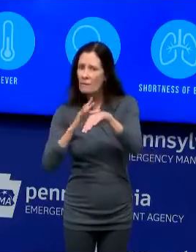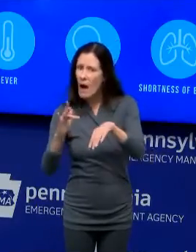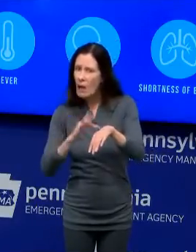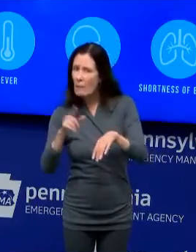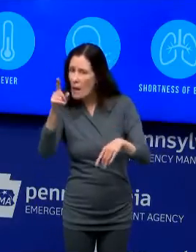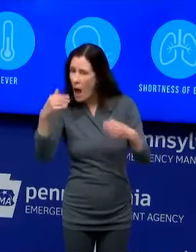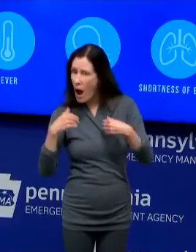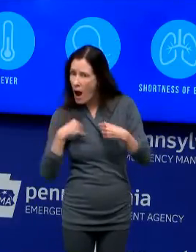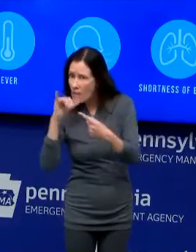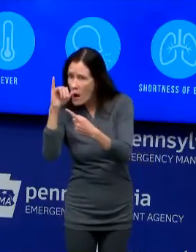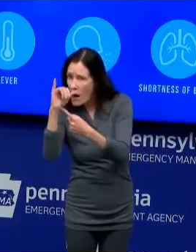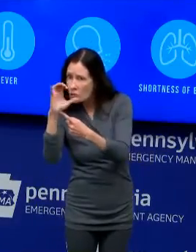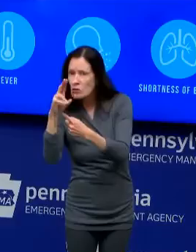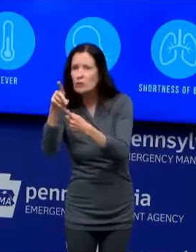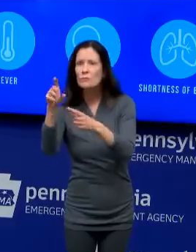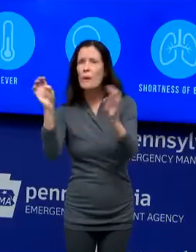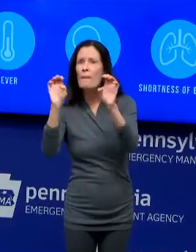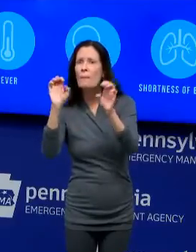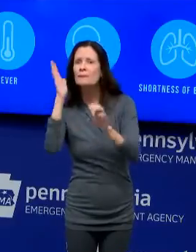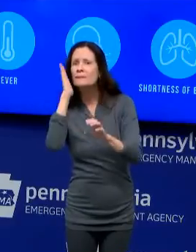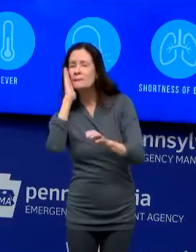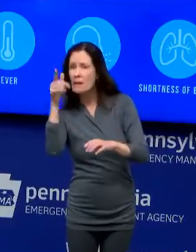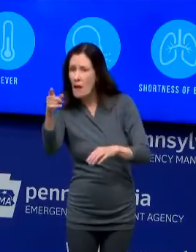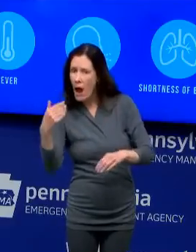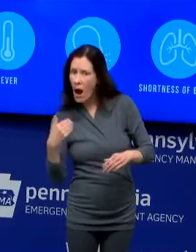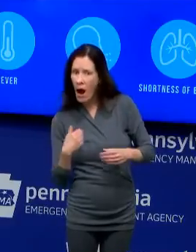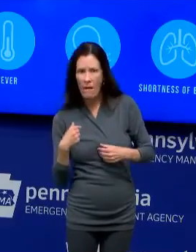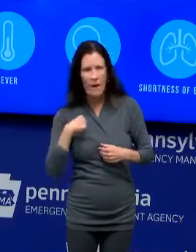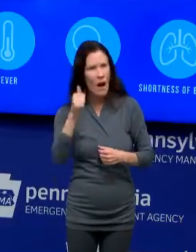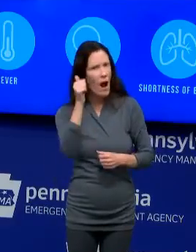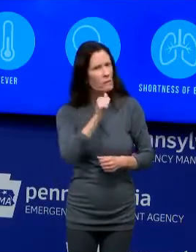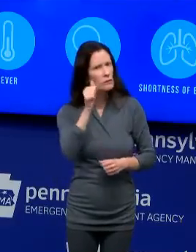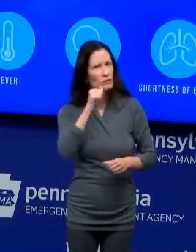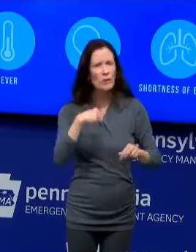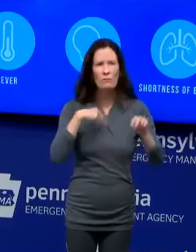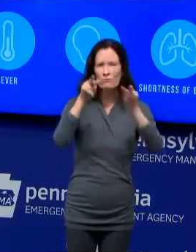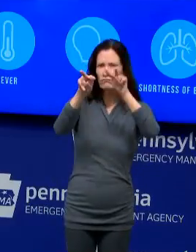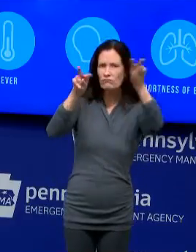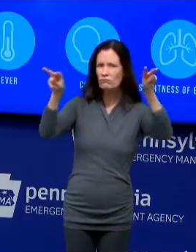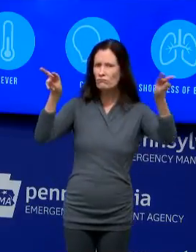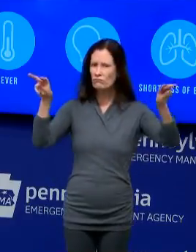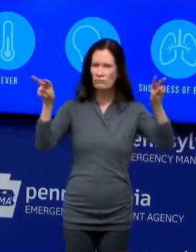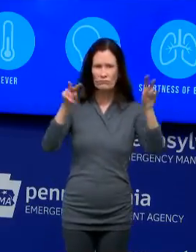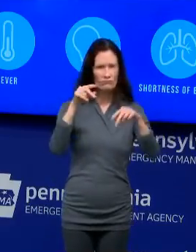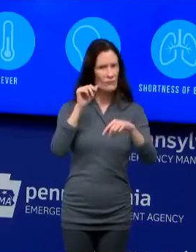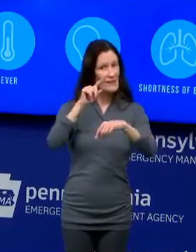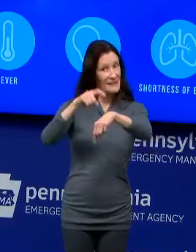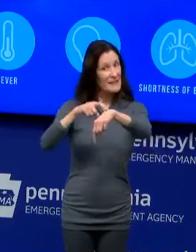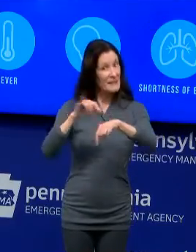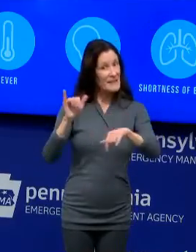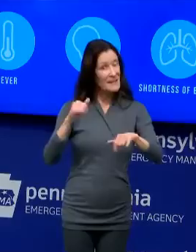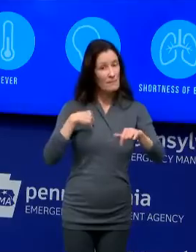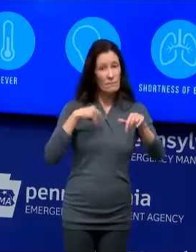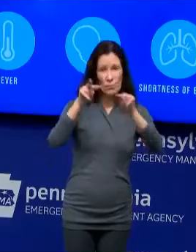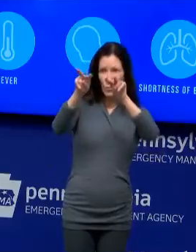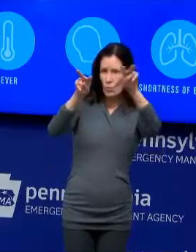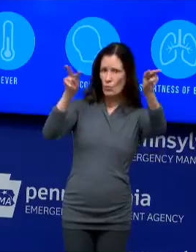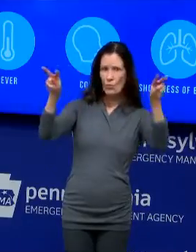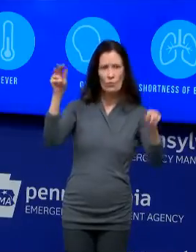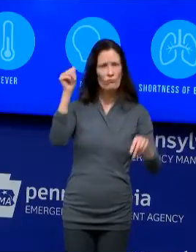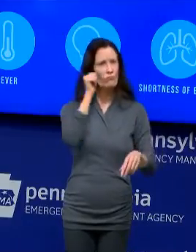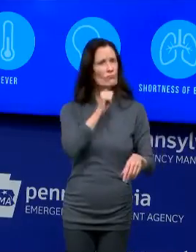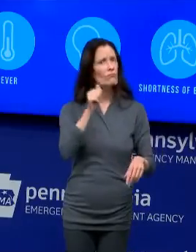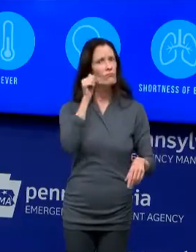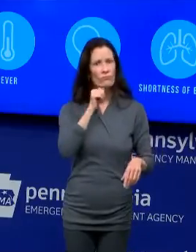we're watching that more than every day. We're watching that as close to real-time basis as we possibly can. We will collaborate with those county